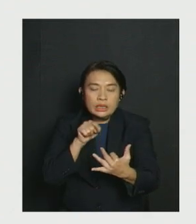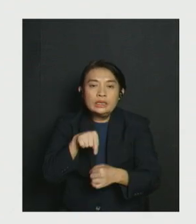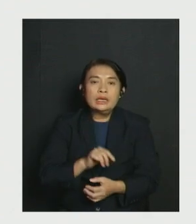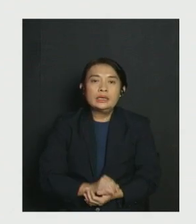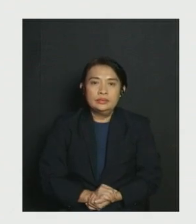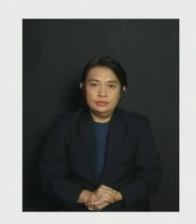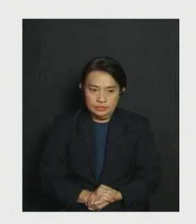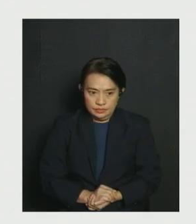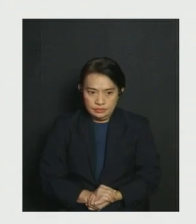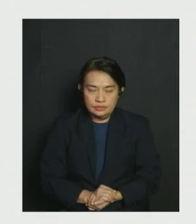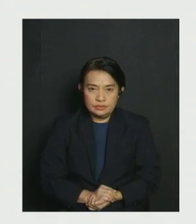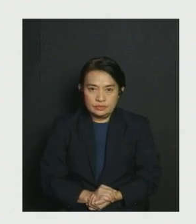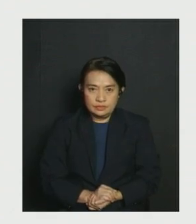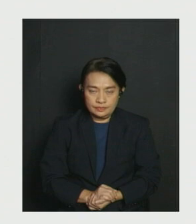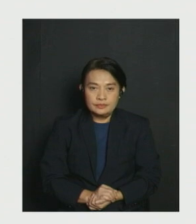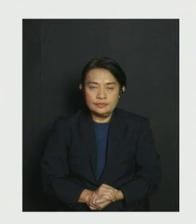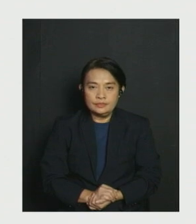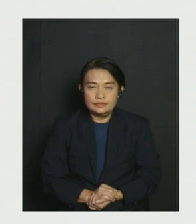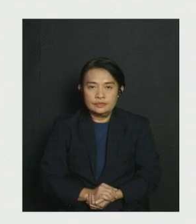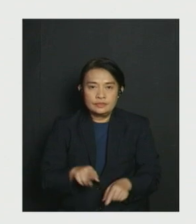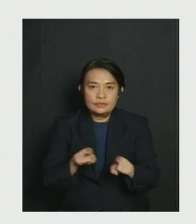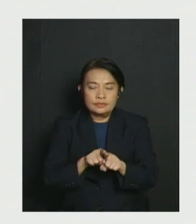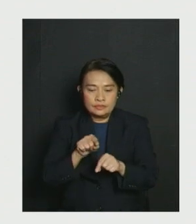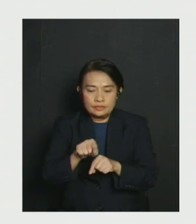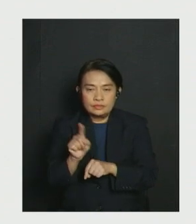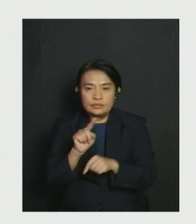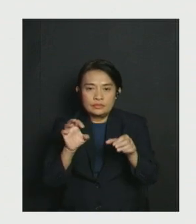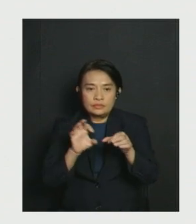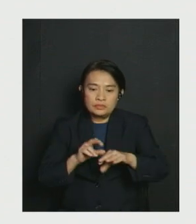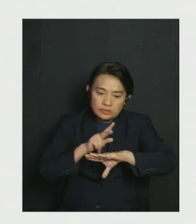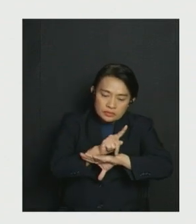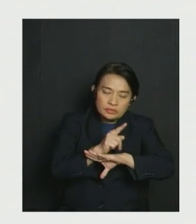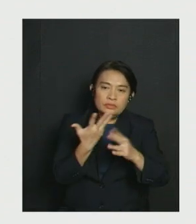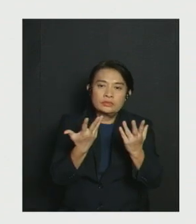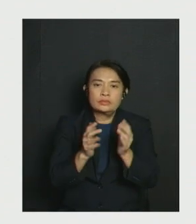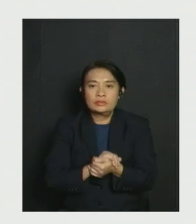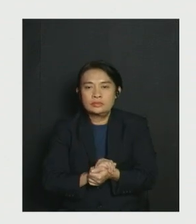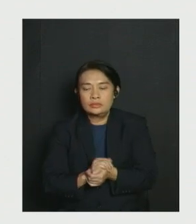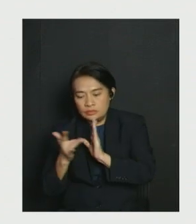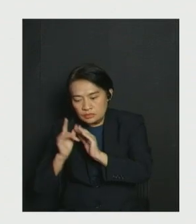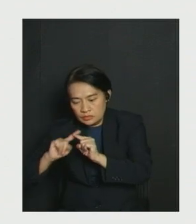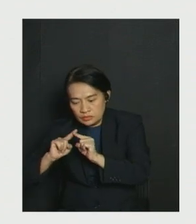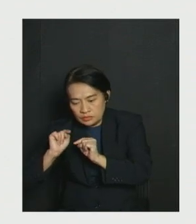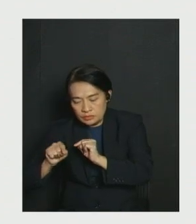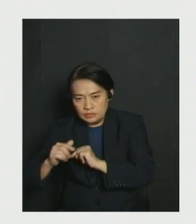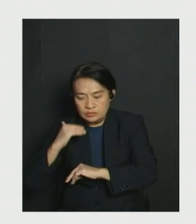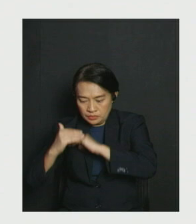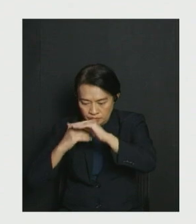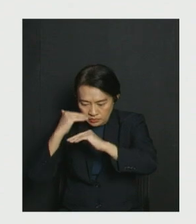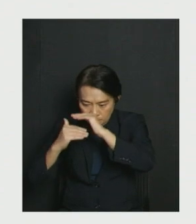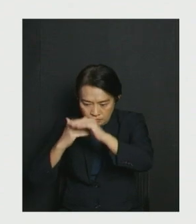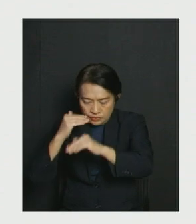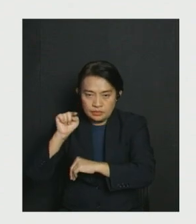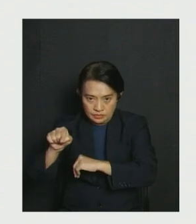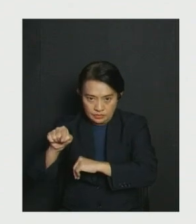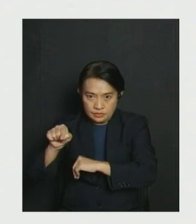social media, we improve a little bit, day by day, to ensure that everyone can feel that we talk to you,